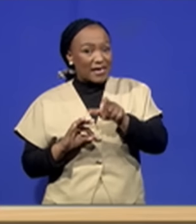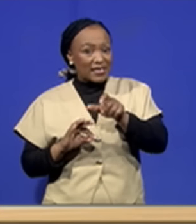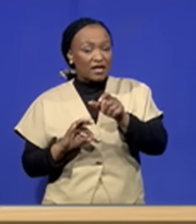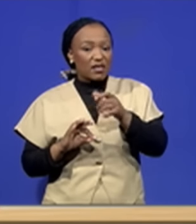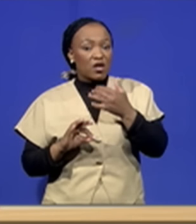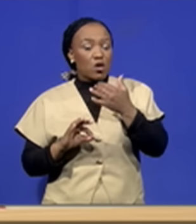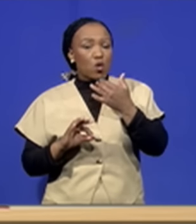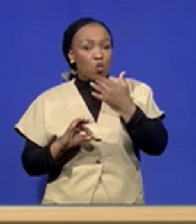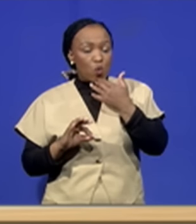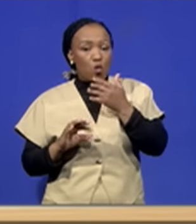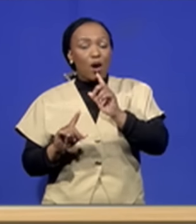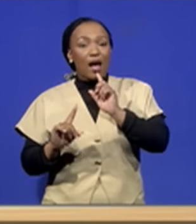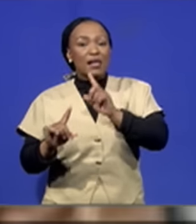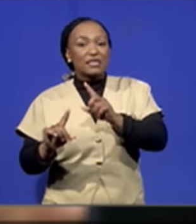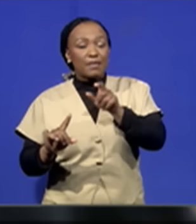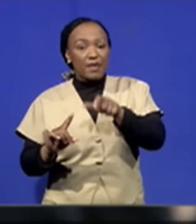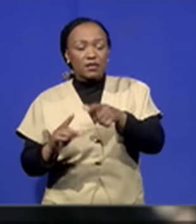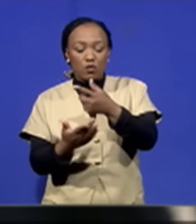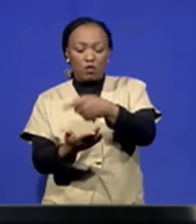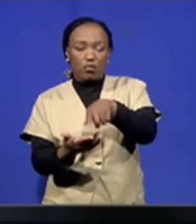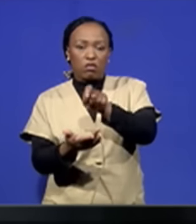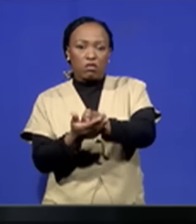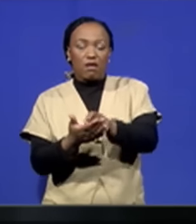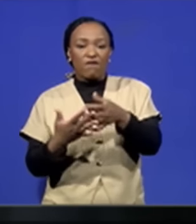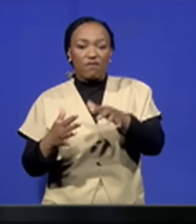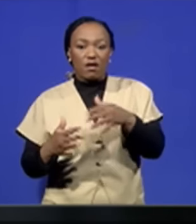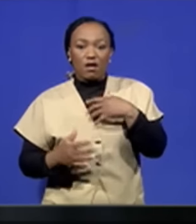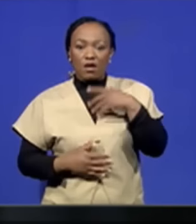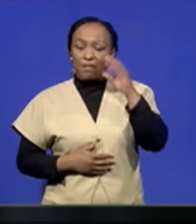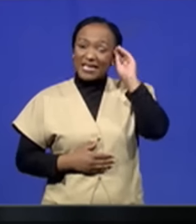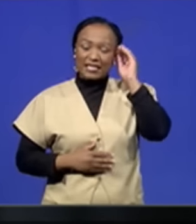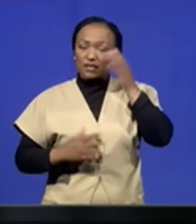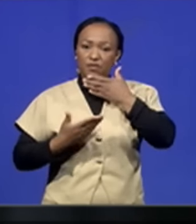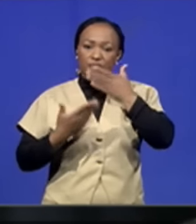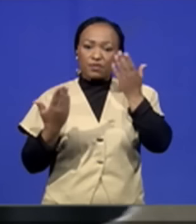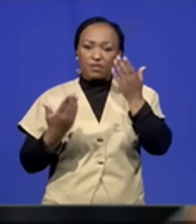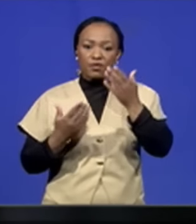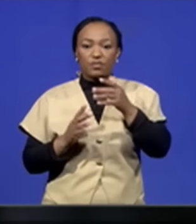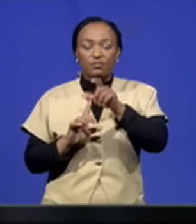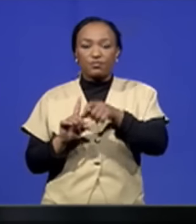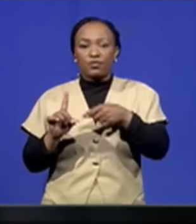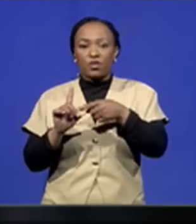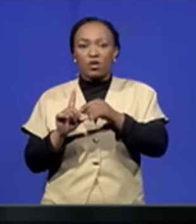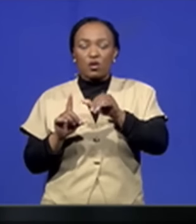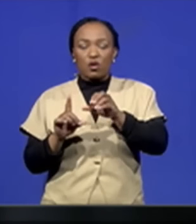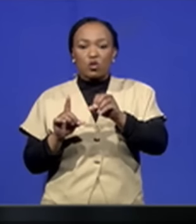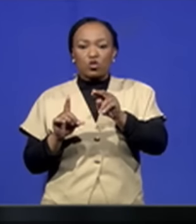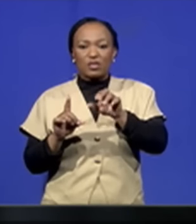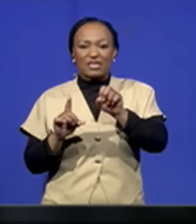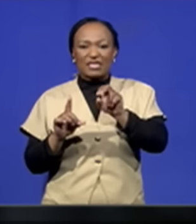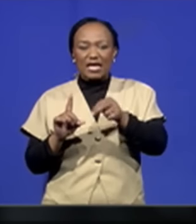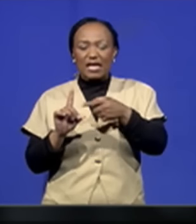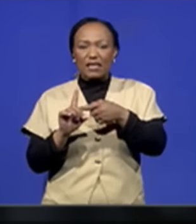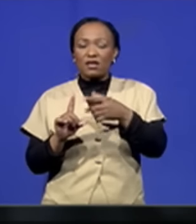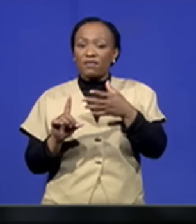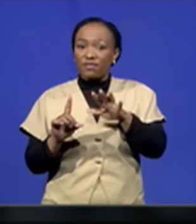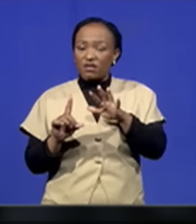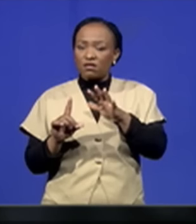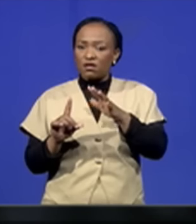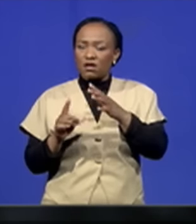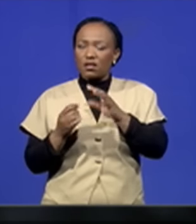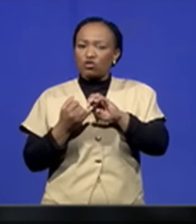that authorizes the summons. At this point, I'm not interested in what. Maemo a tserweng ke Johnson a tsositse dipotso tsa gore a o leka go